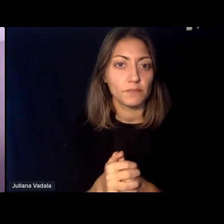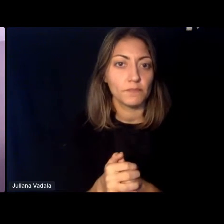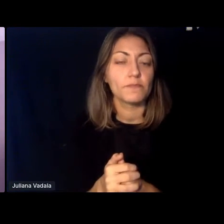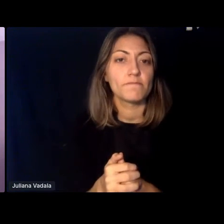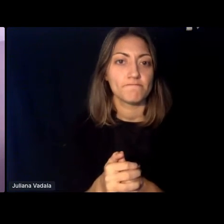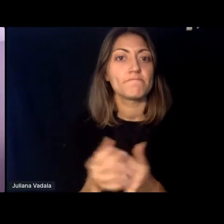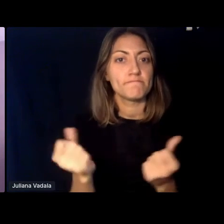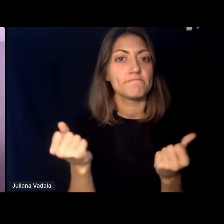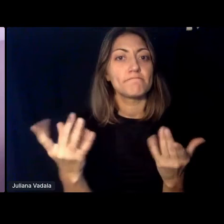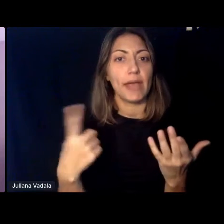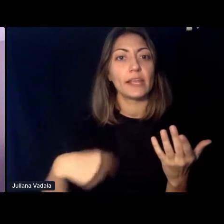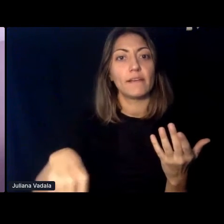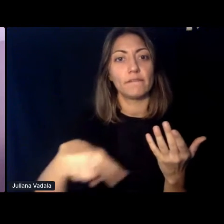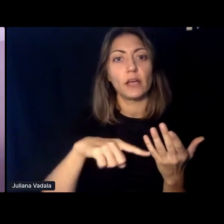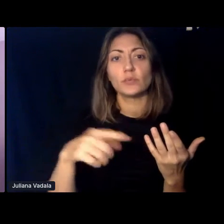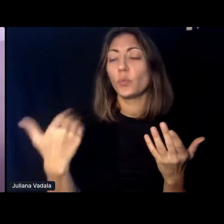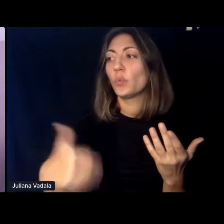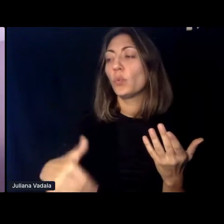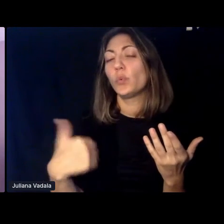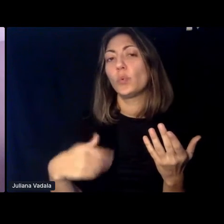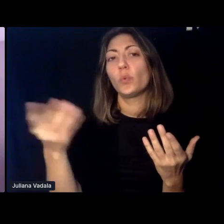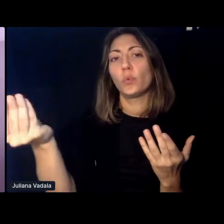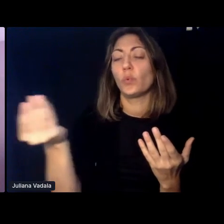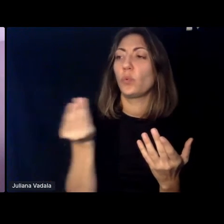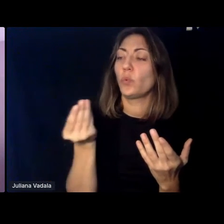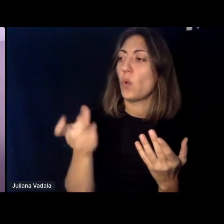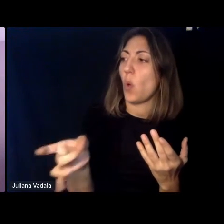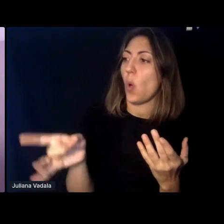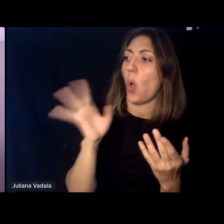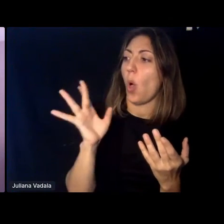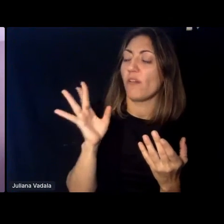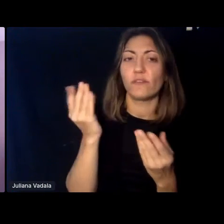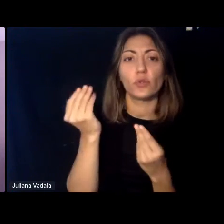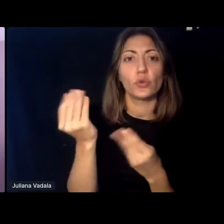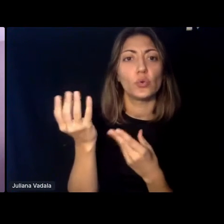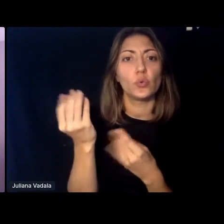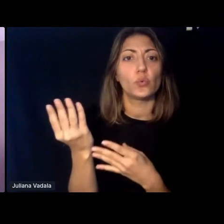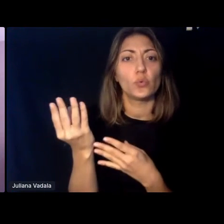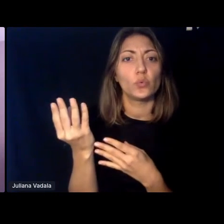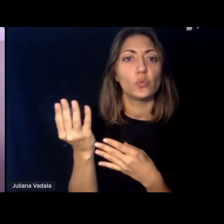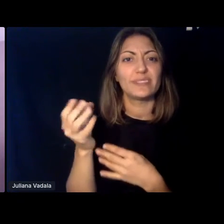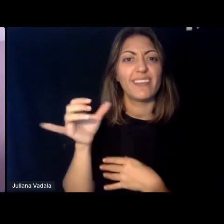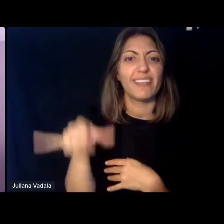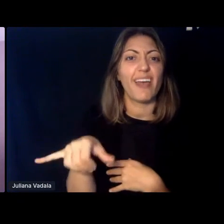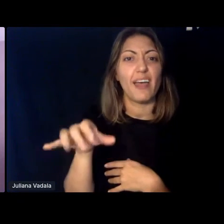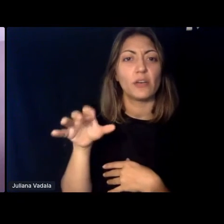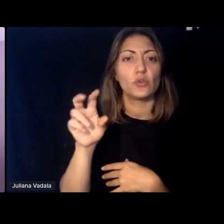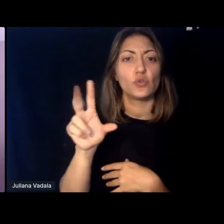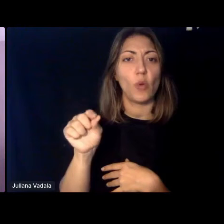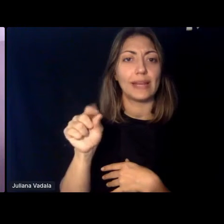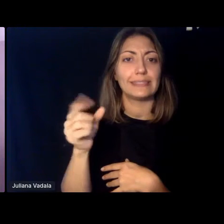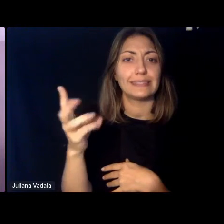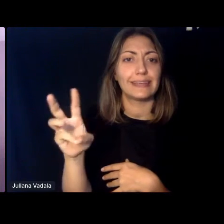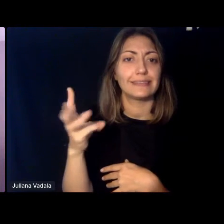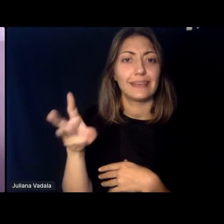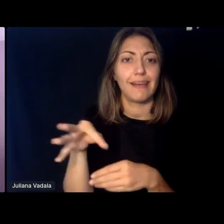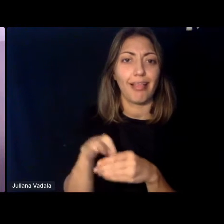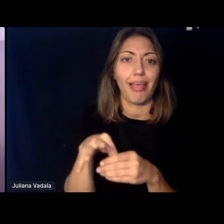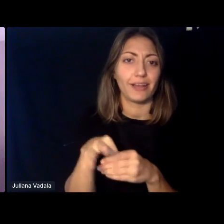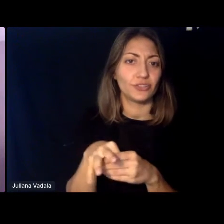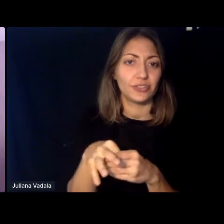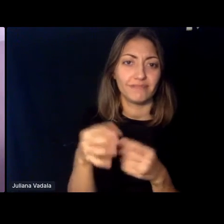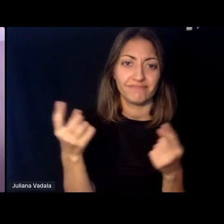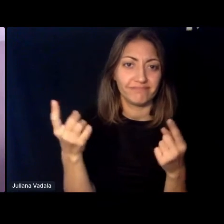2016 election, and we know too that the problem started before then. And we've been in a collective struggle since